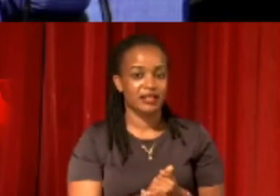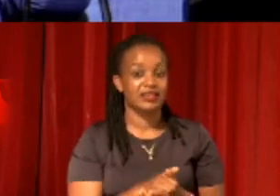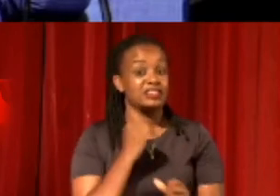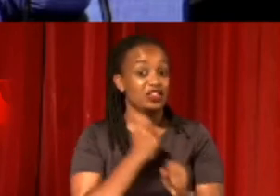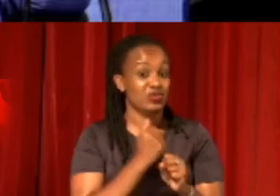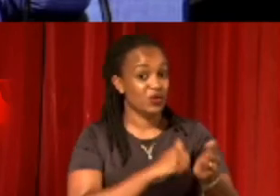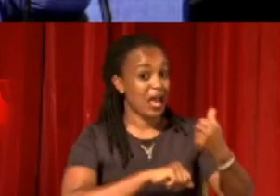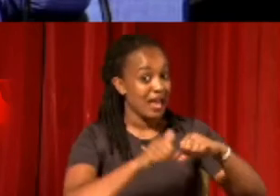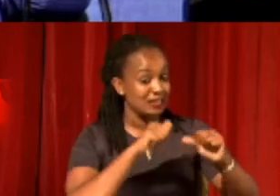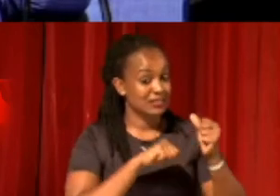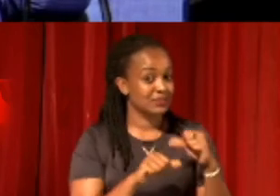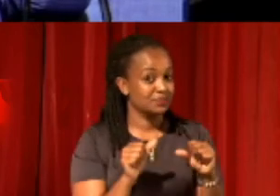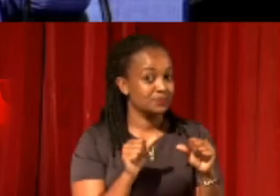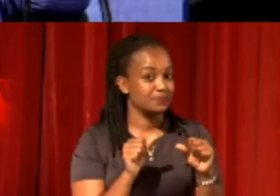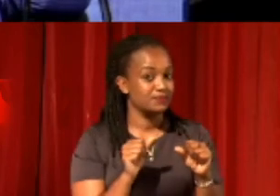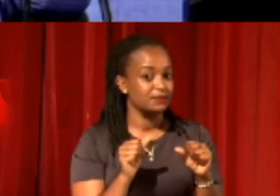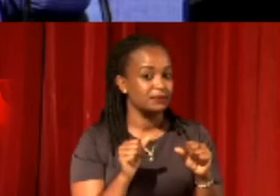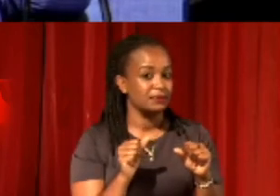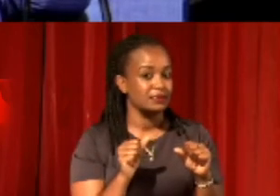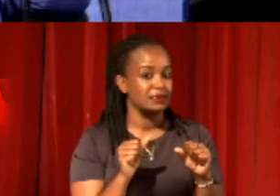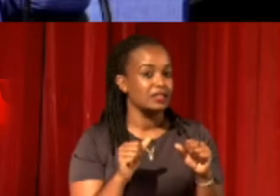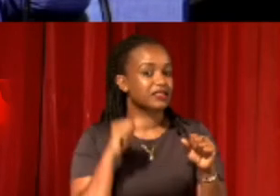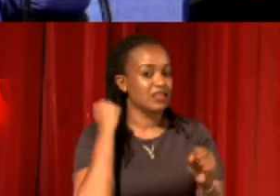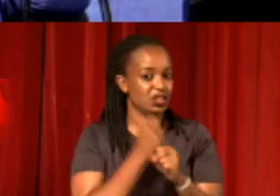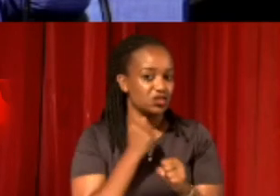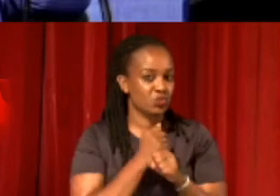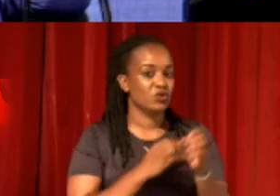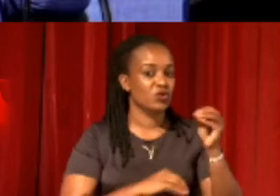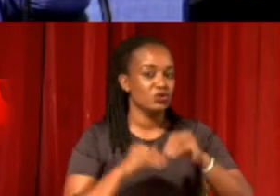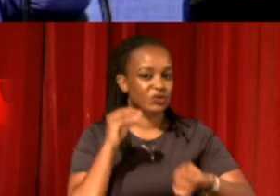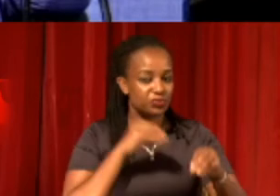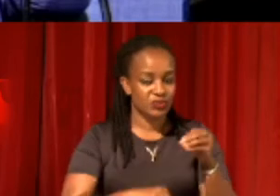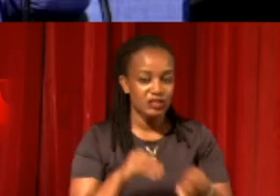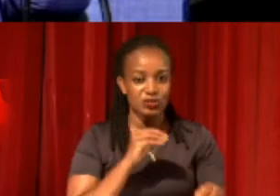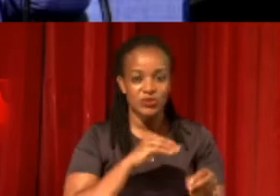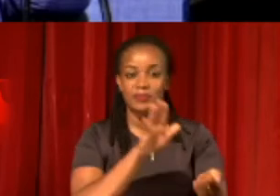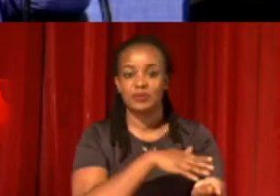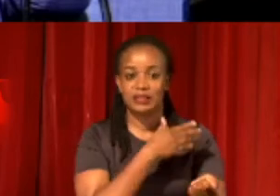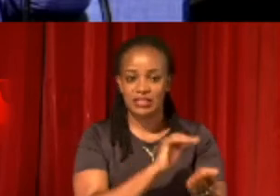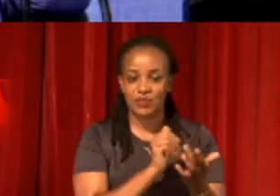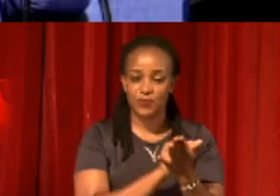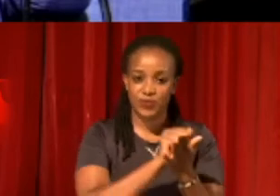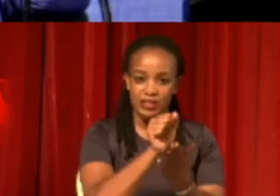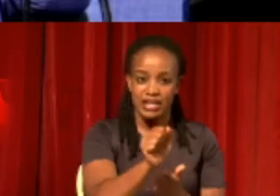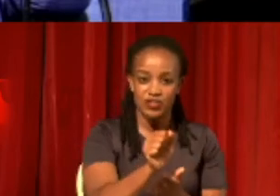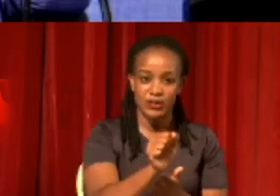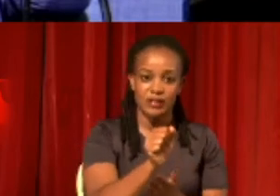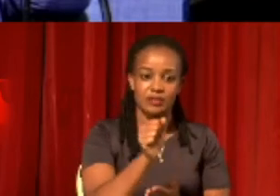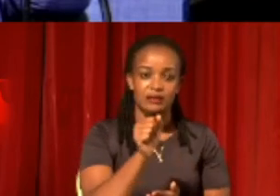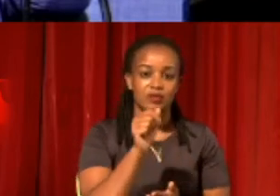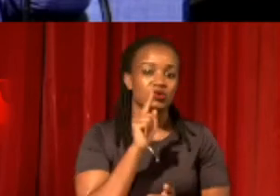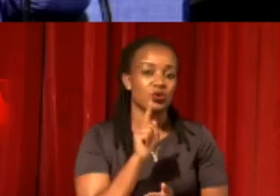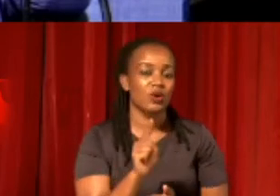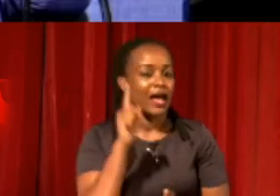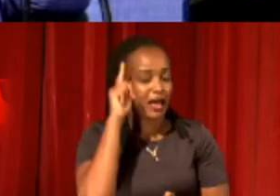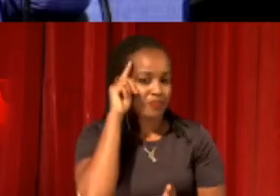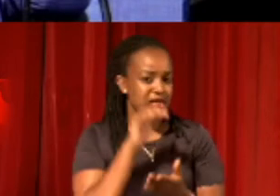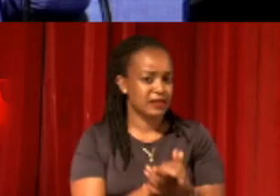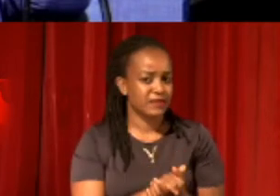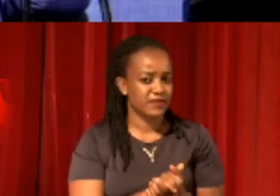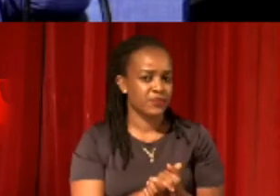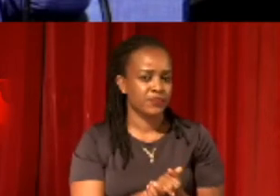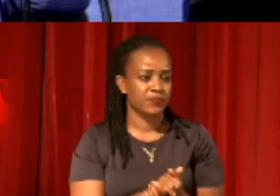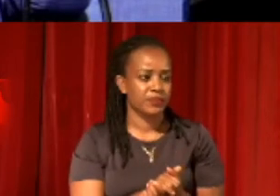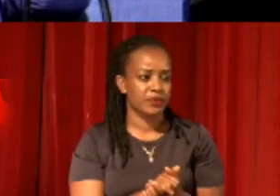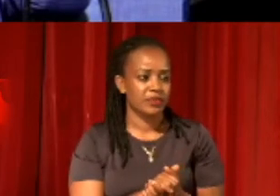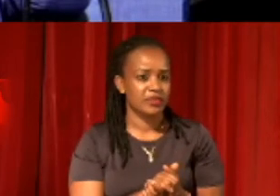Yes. They do contribute to the value yes, of the yes, of, yes, of the production. As a video, yes, yes. So the, right. I believe